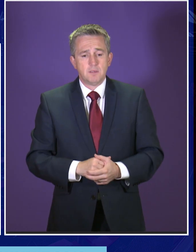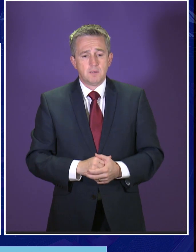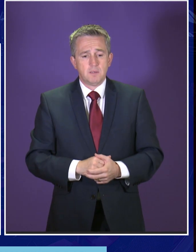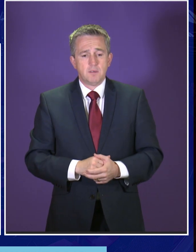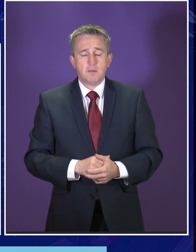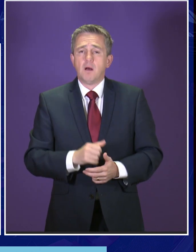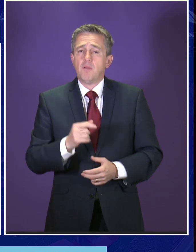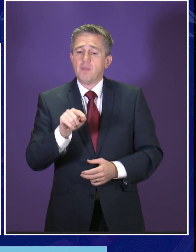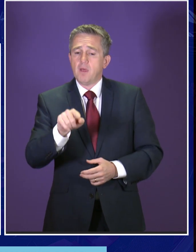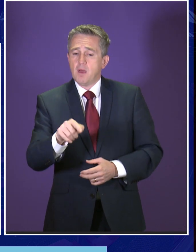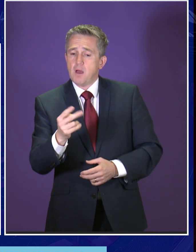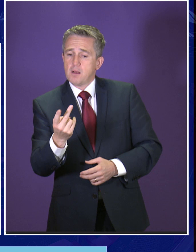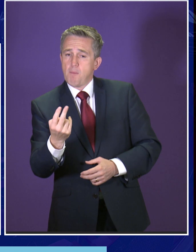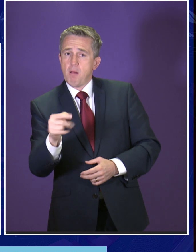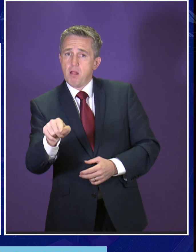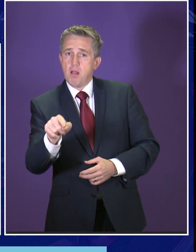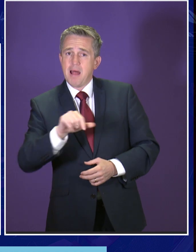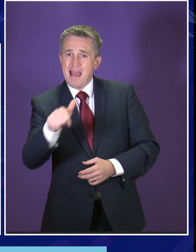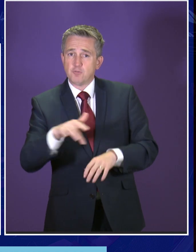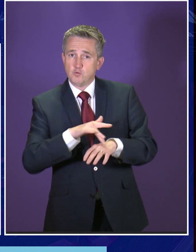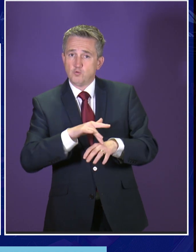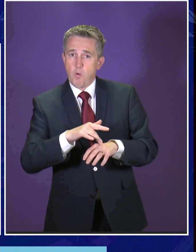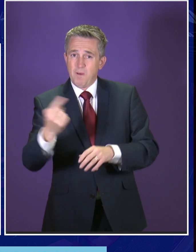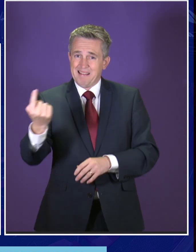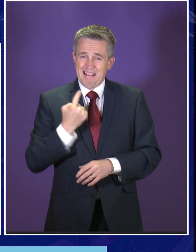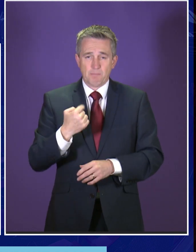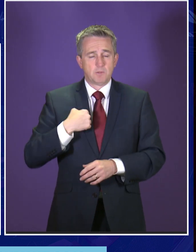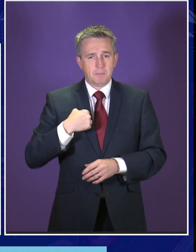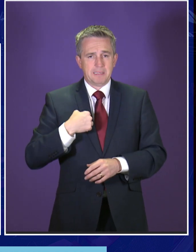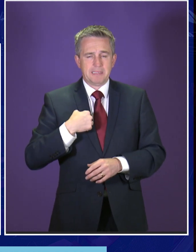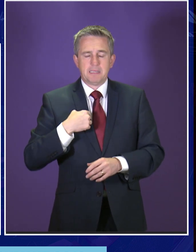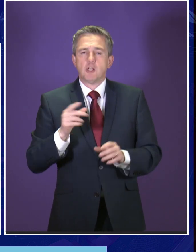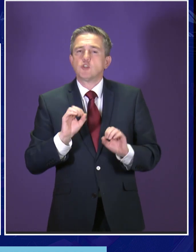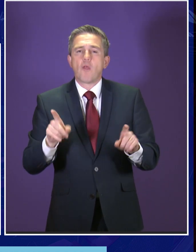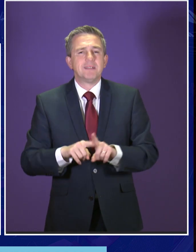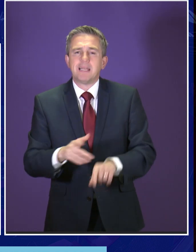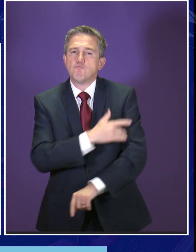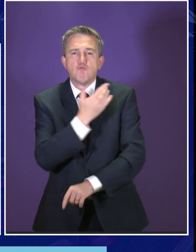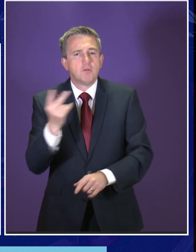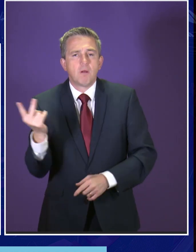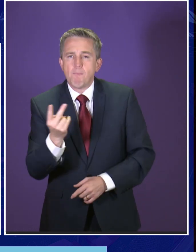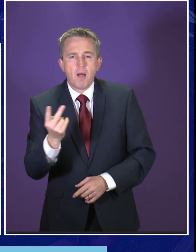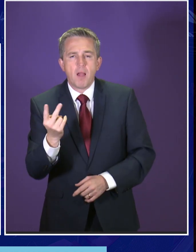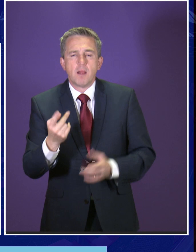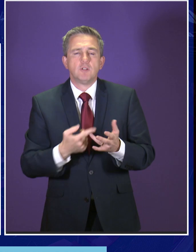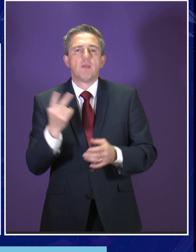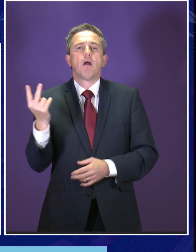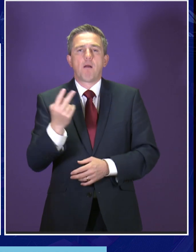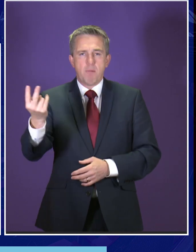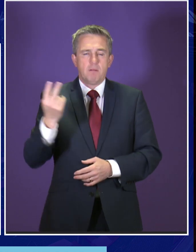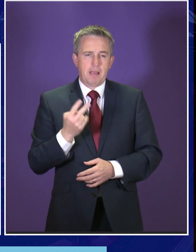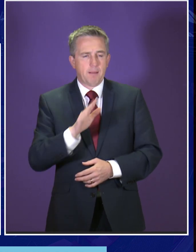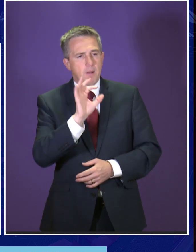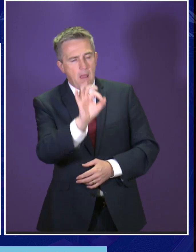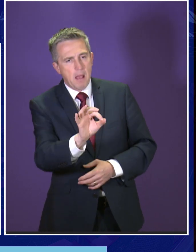And a couple, after the show, came to me. It wasn't the same rude couple. It was another couple. Came to me and